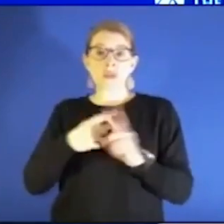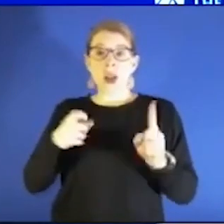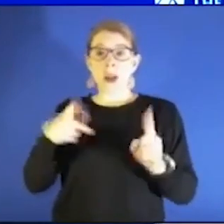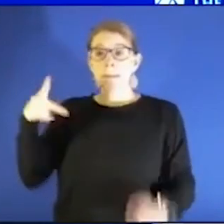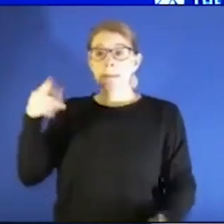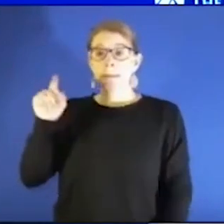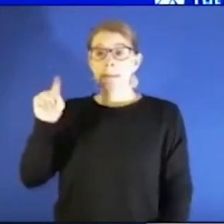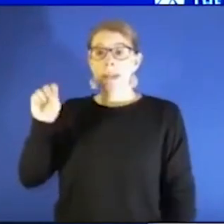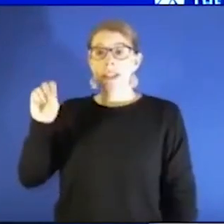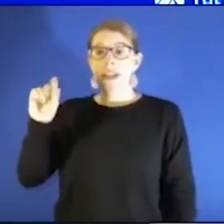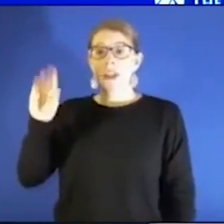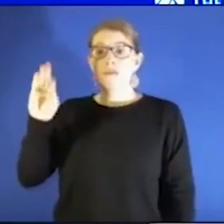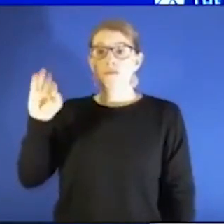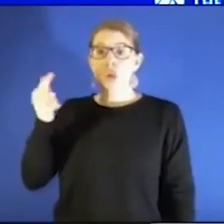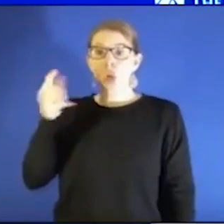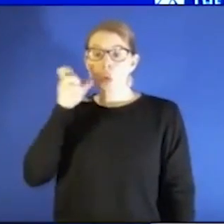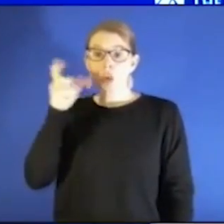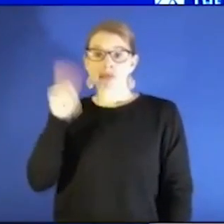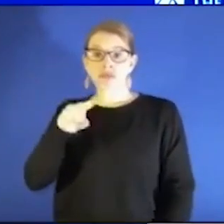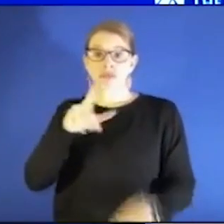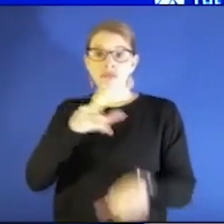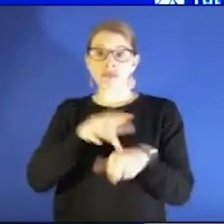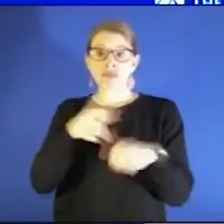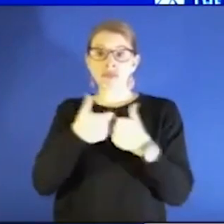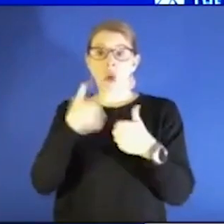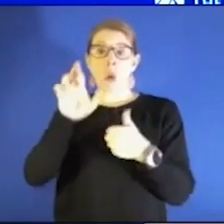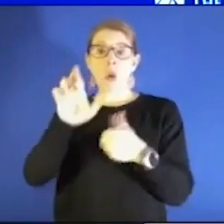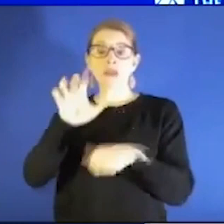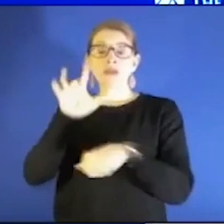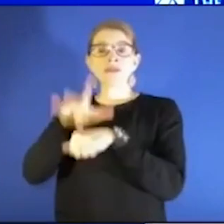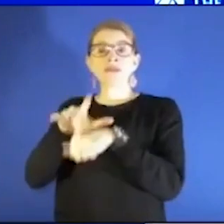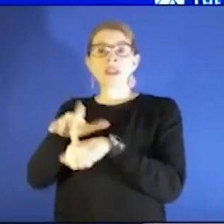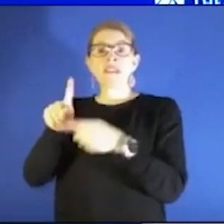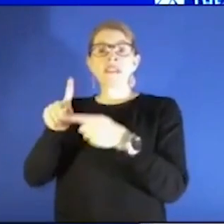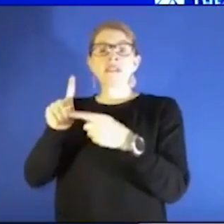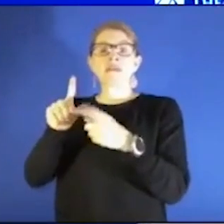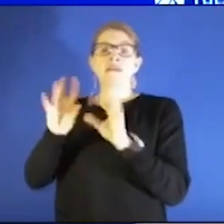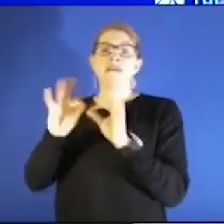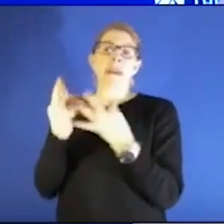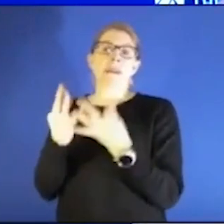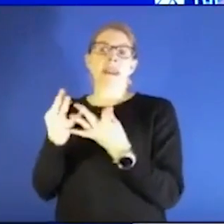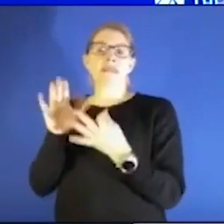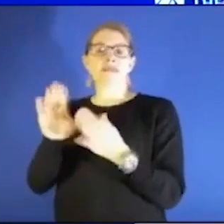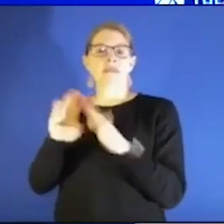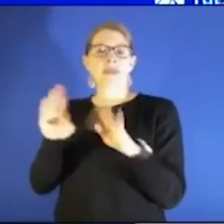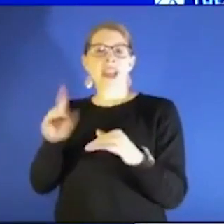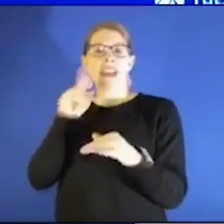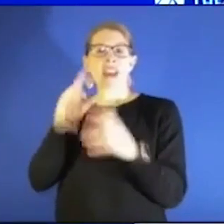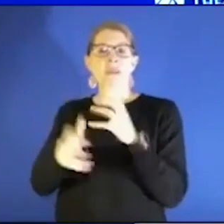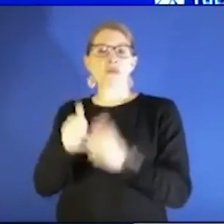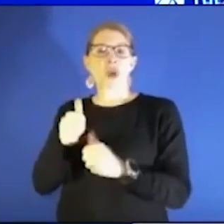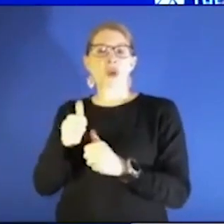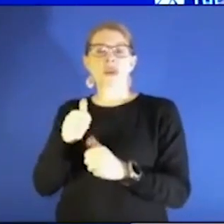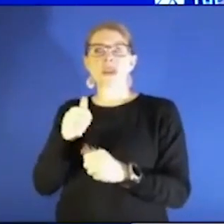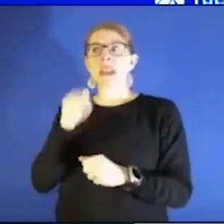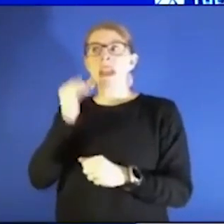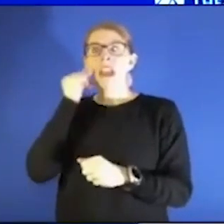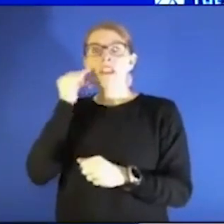to the game or maybe going to a relative's house or something like that. I think the vast majority, if you're going to go